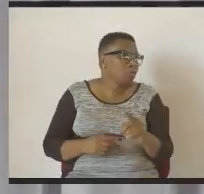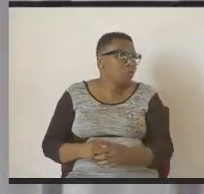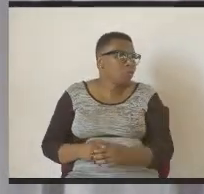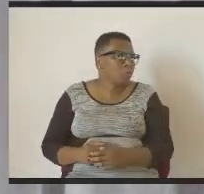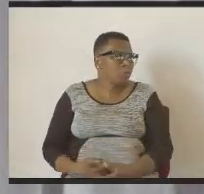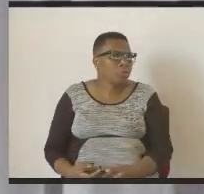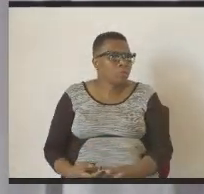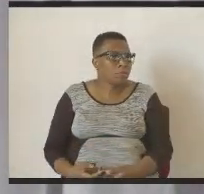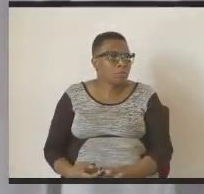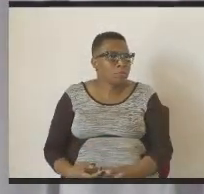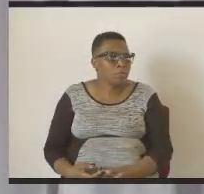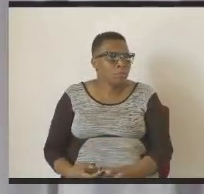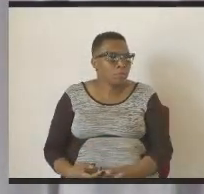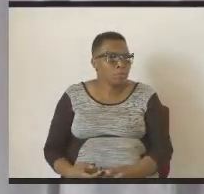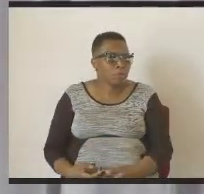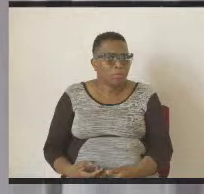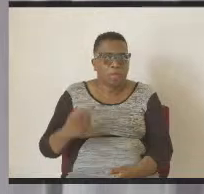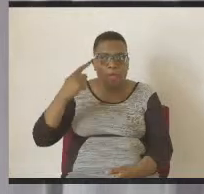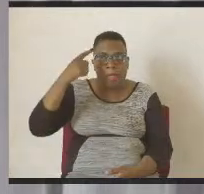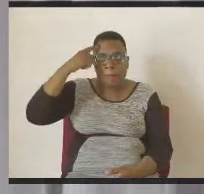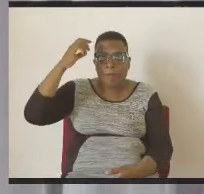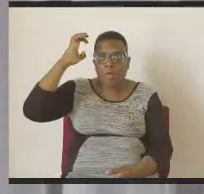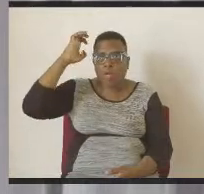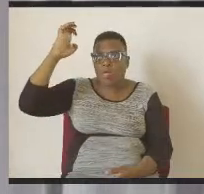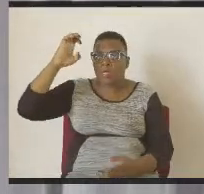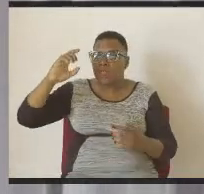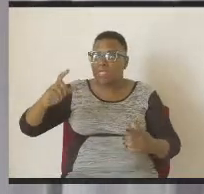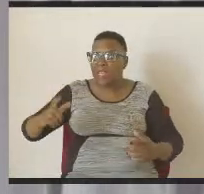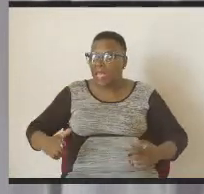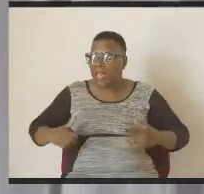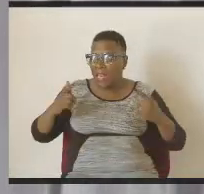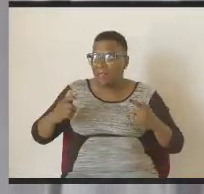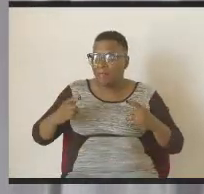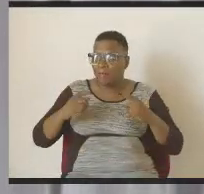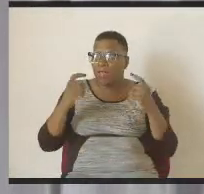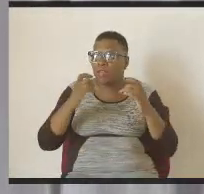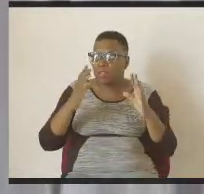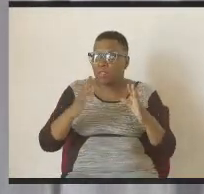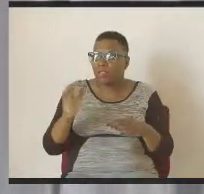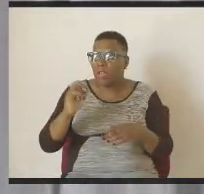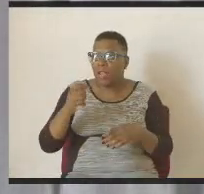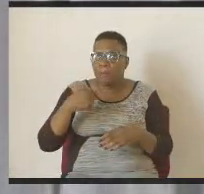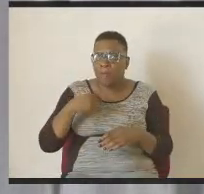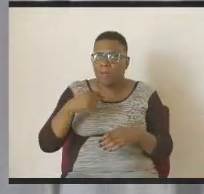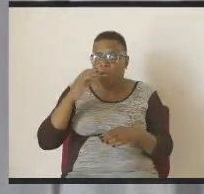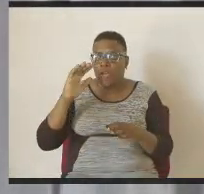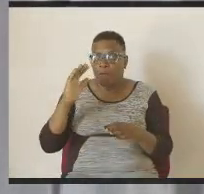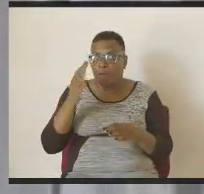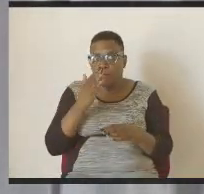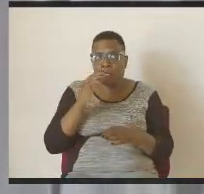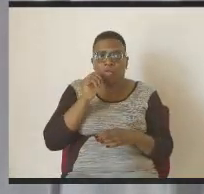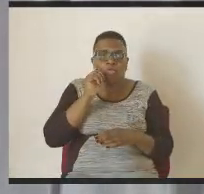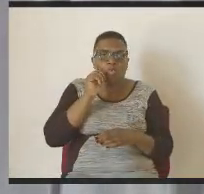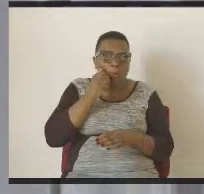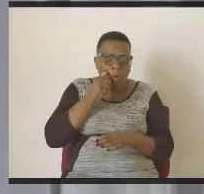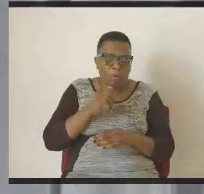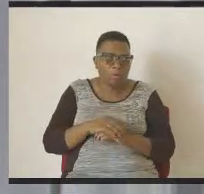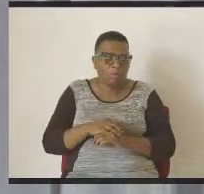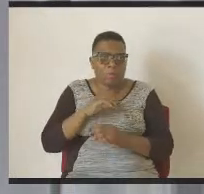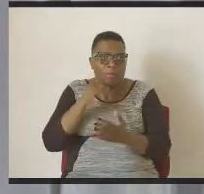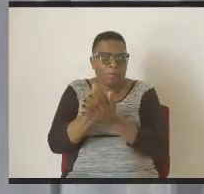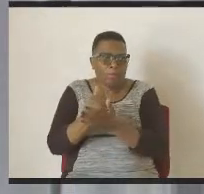Morning. Because he lives, a sinner like me can face tomorrow. Amen,